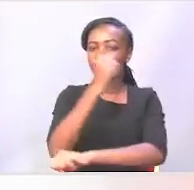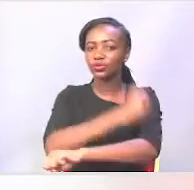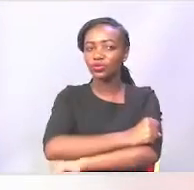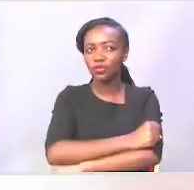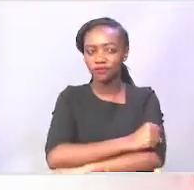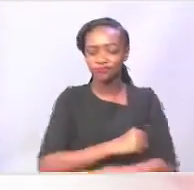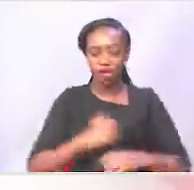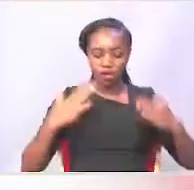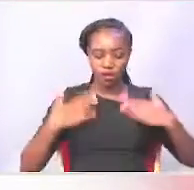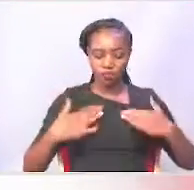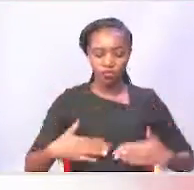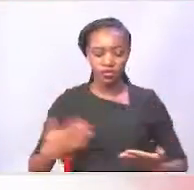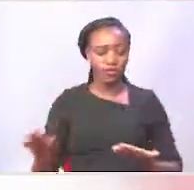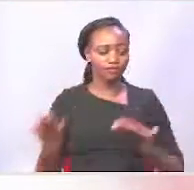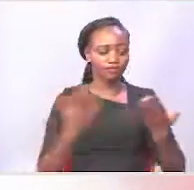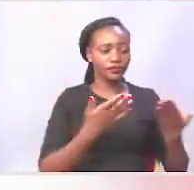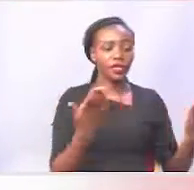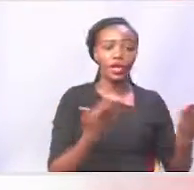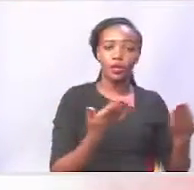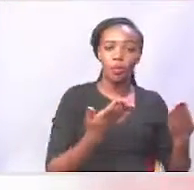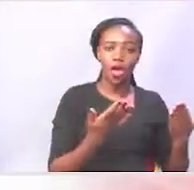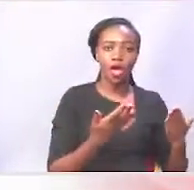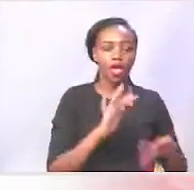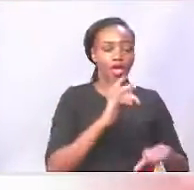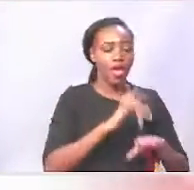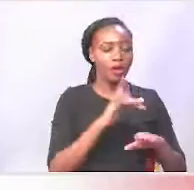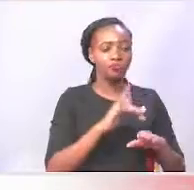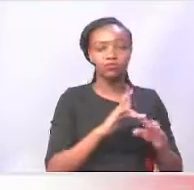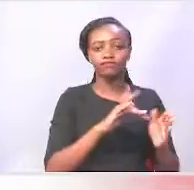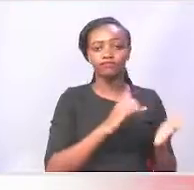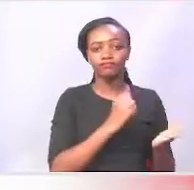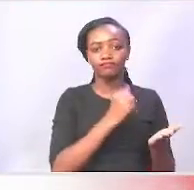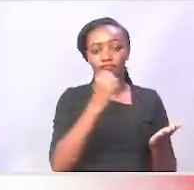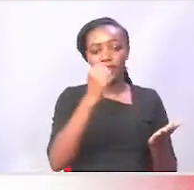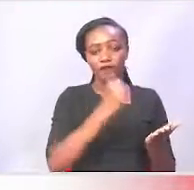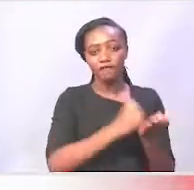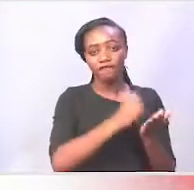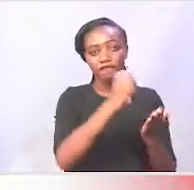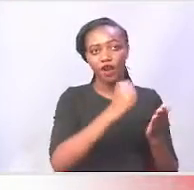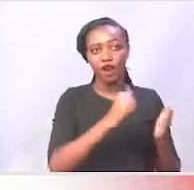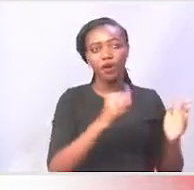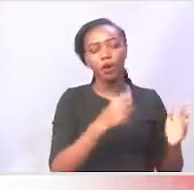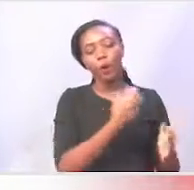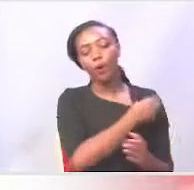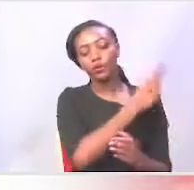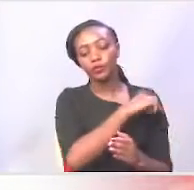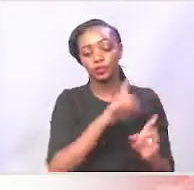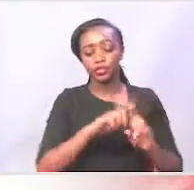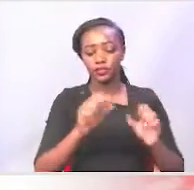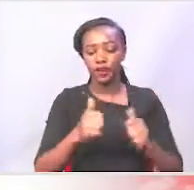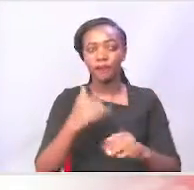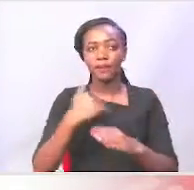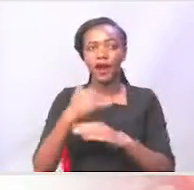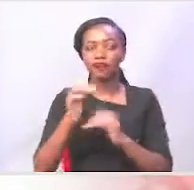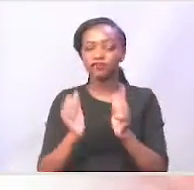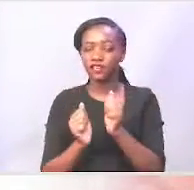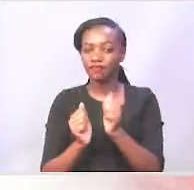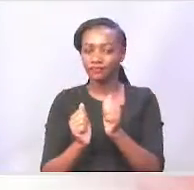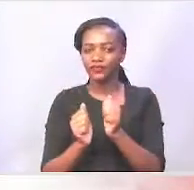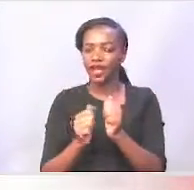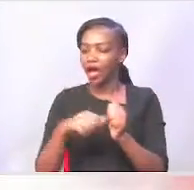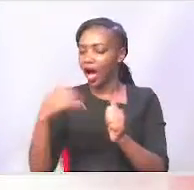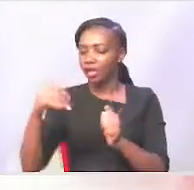b of the disased have been moved to the al hospal this comes days traving fromongoma to